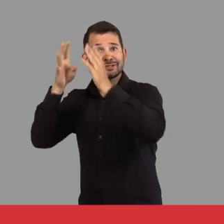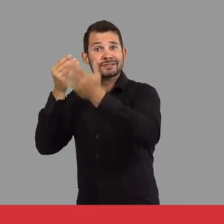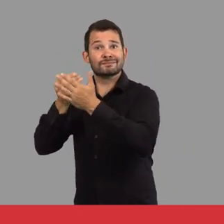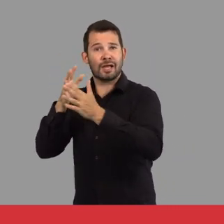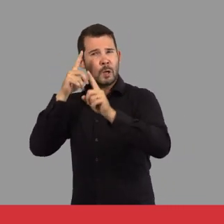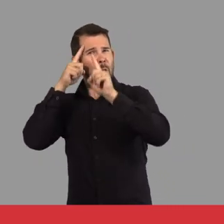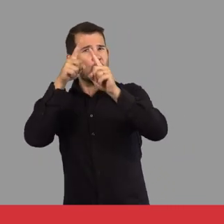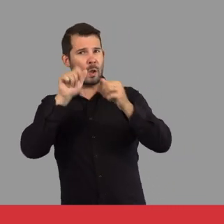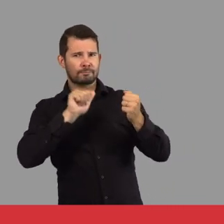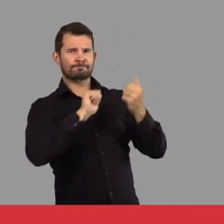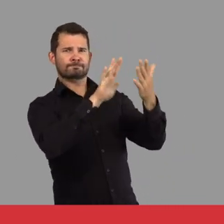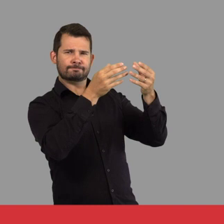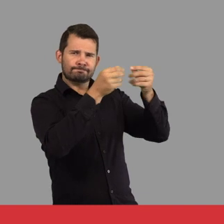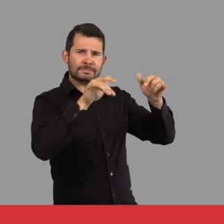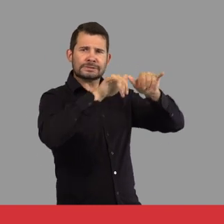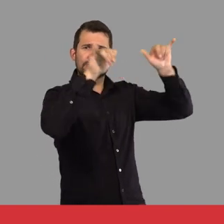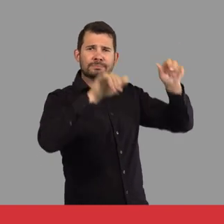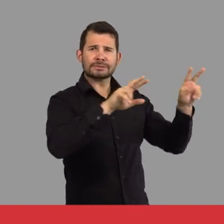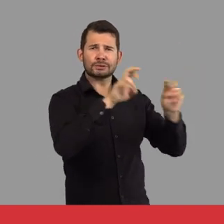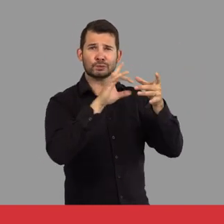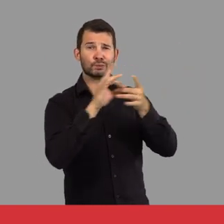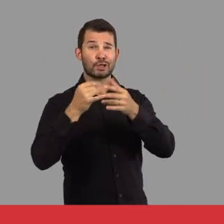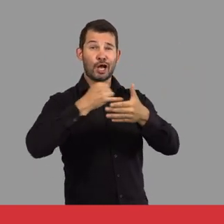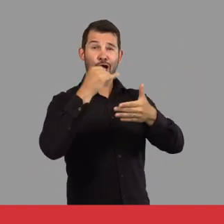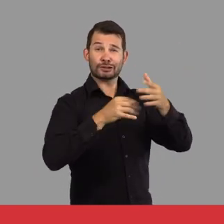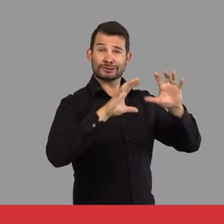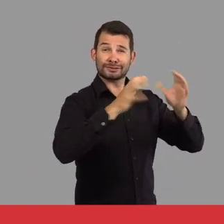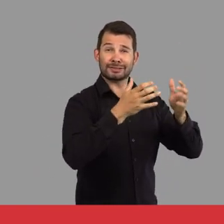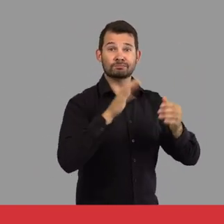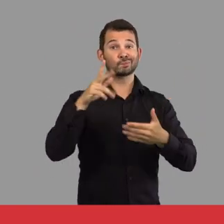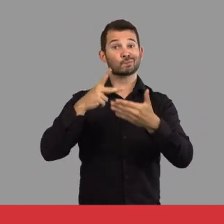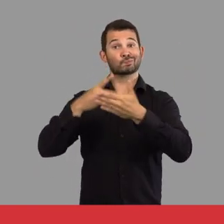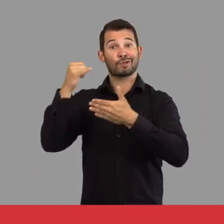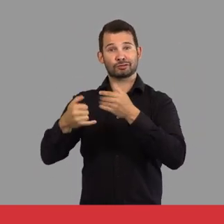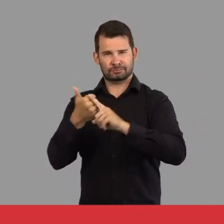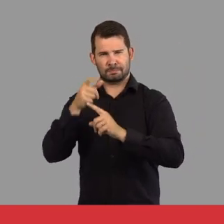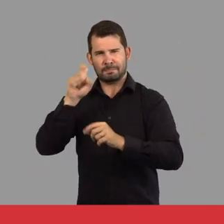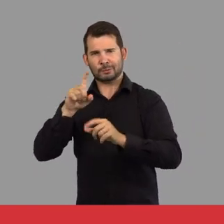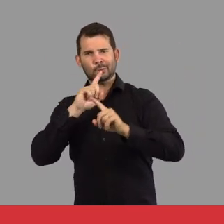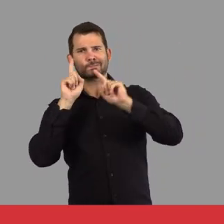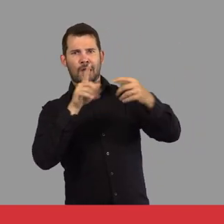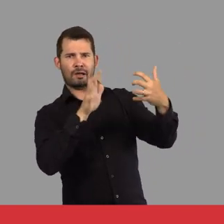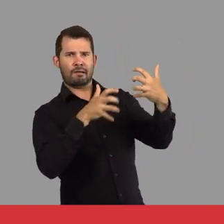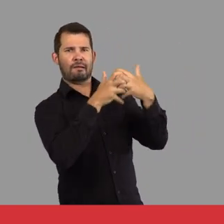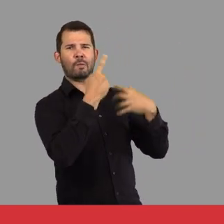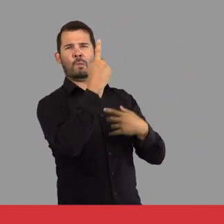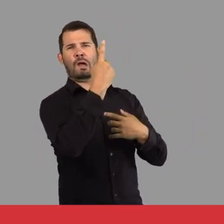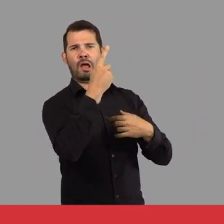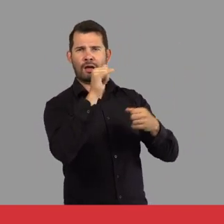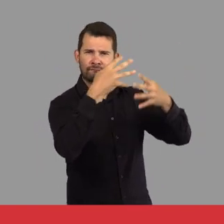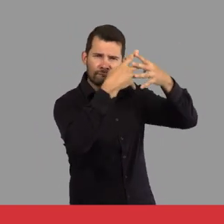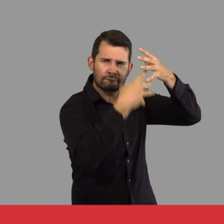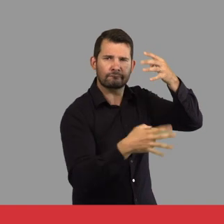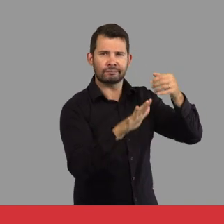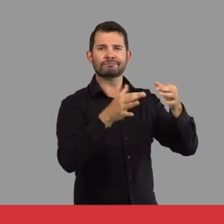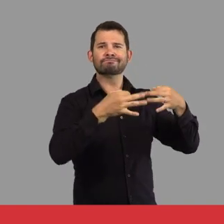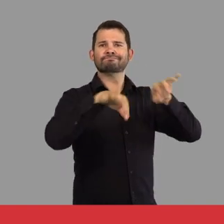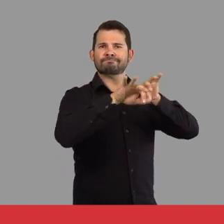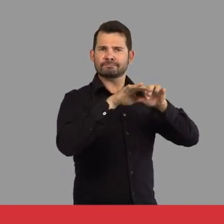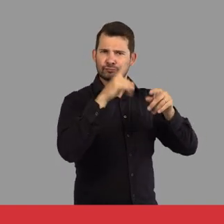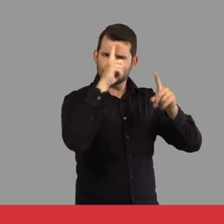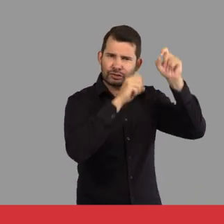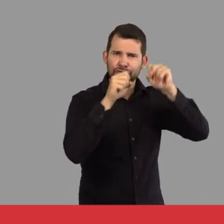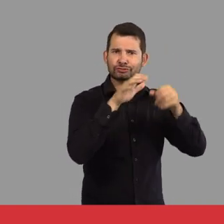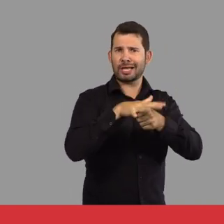Since the Strategic Innovation Fund aims to address systemic issues in the arts sector, your project must respond to at least one of the fund's